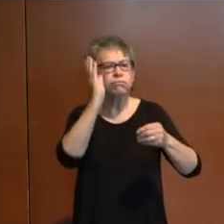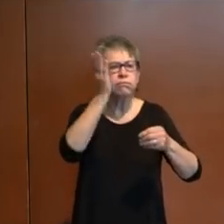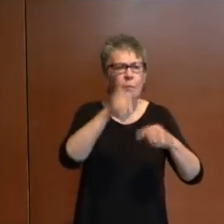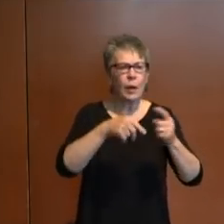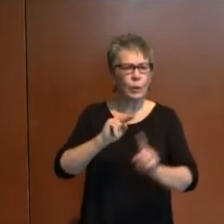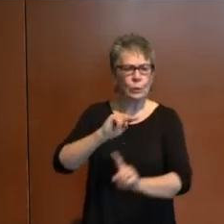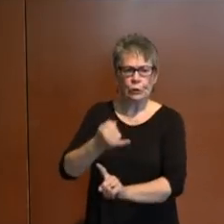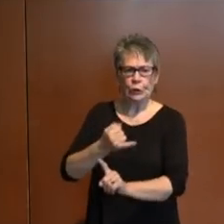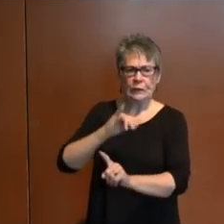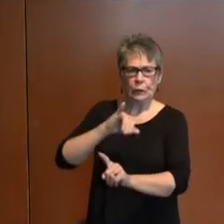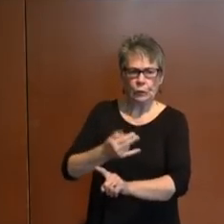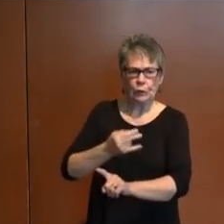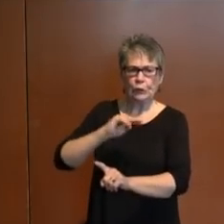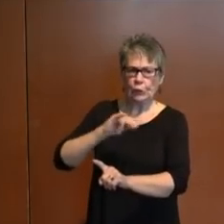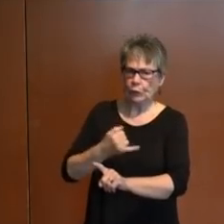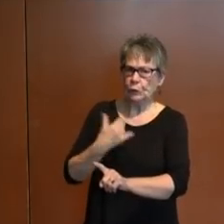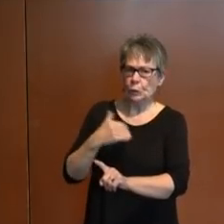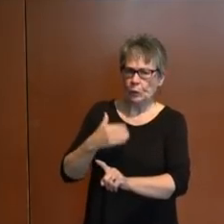received